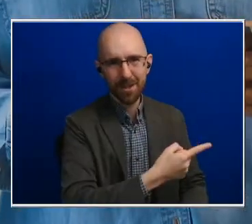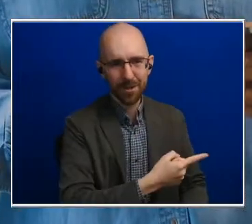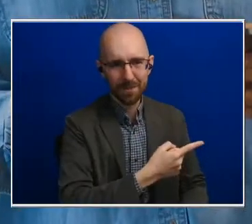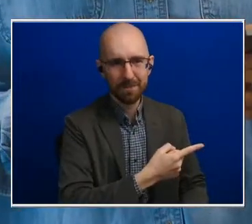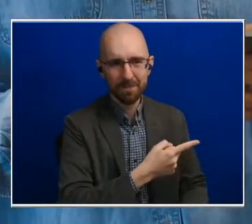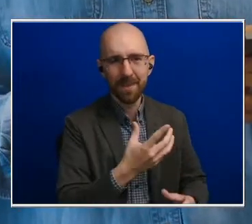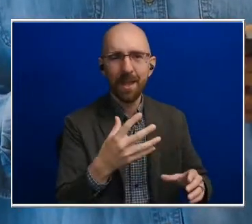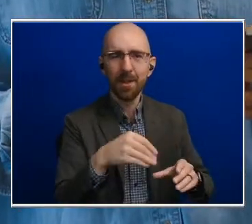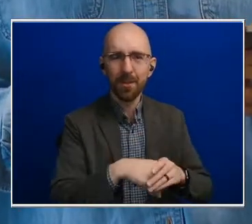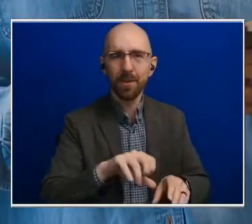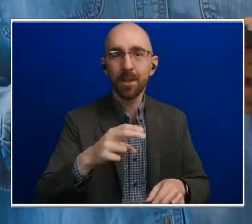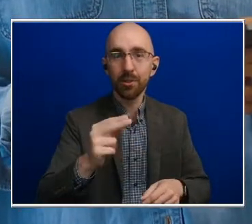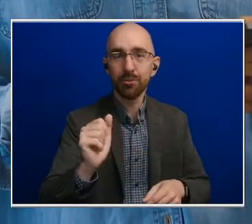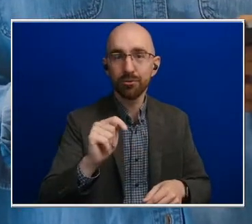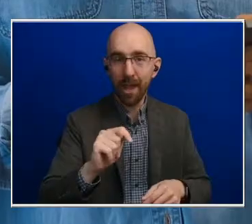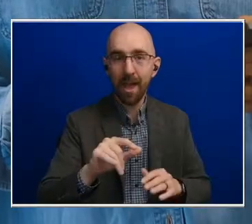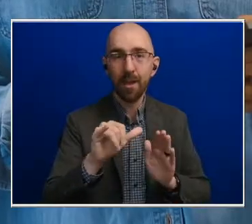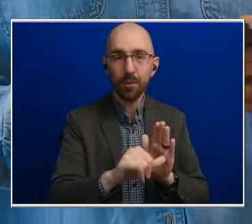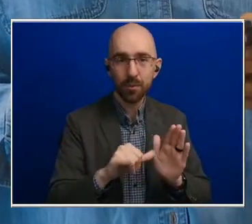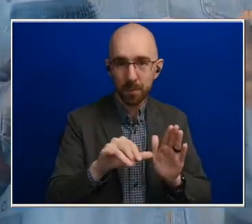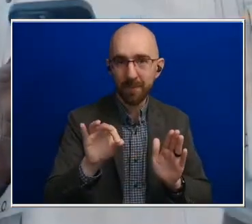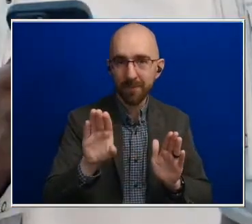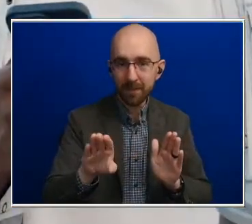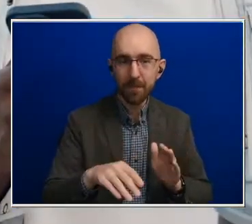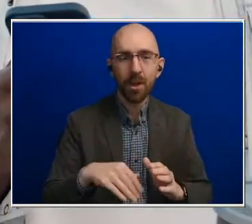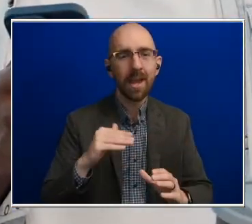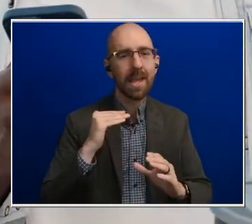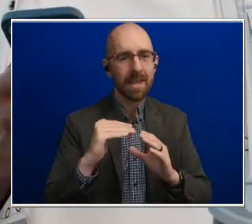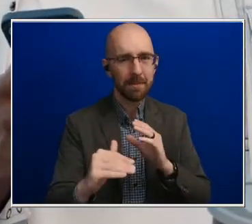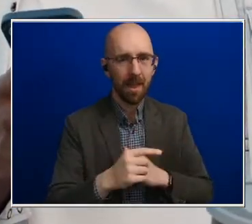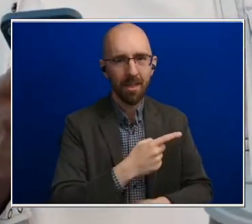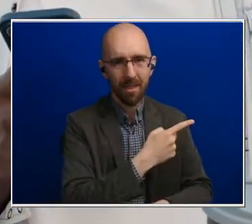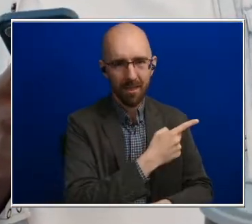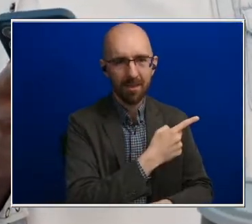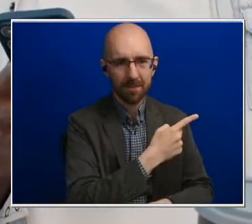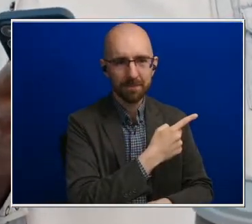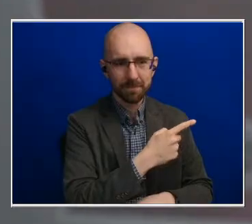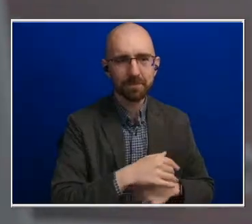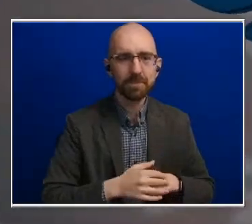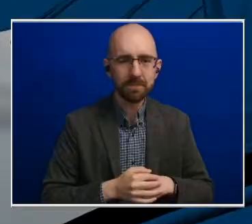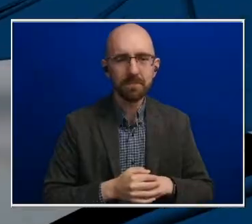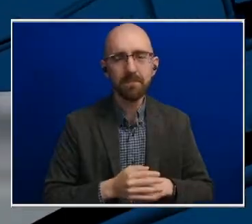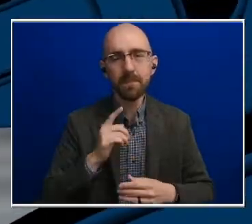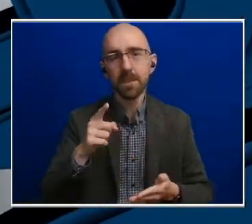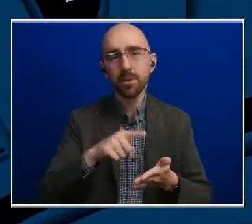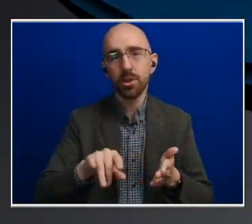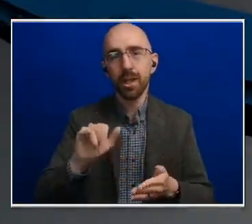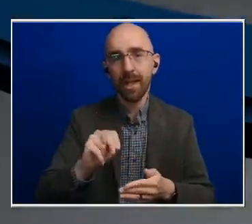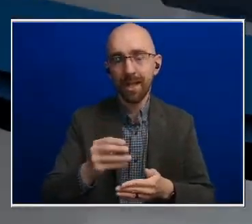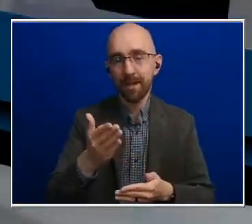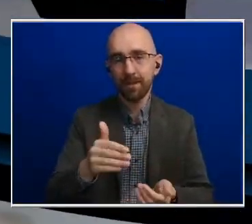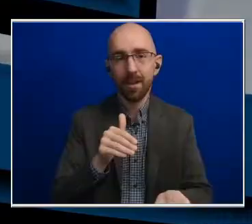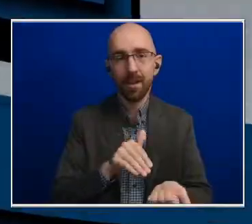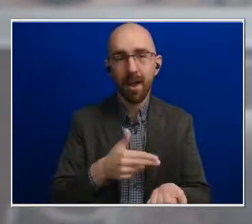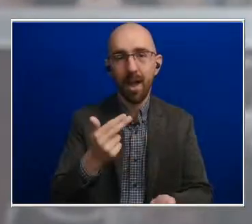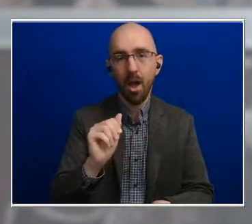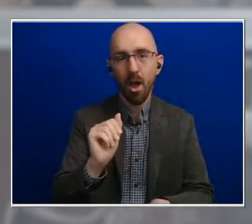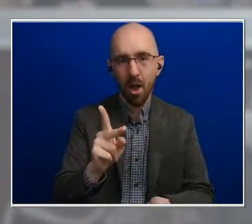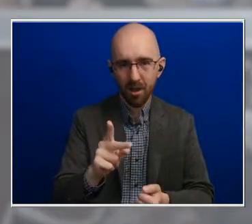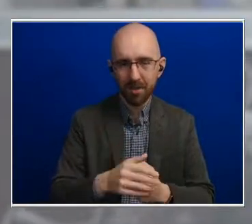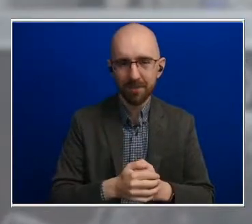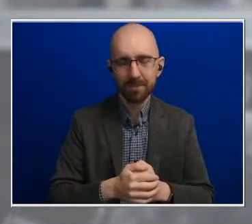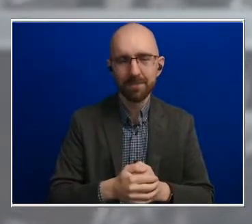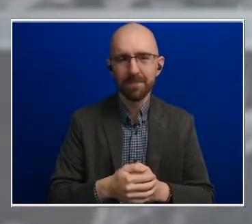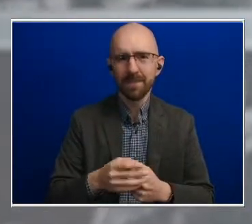on YouTube or Facebook or emailing the Medical News Network. Let's check in with Doc Hawk. Two different measles topics to